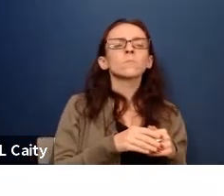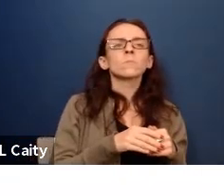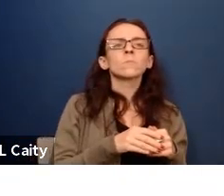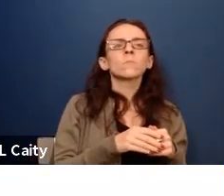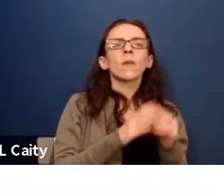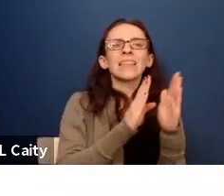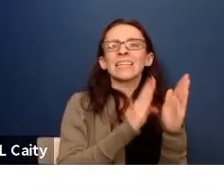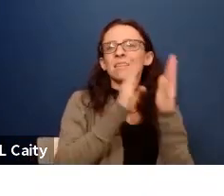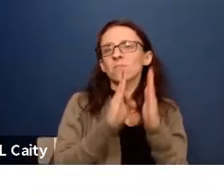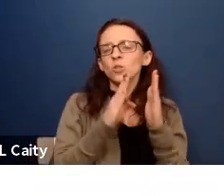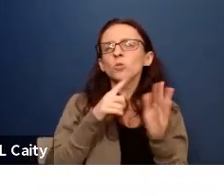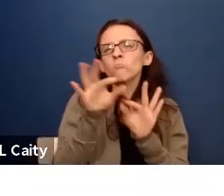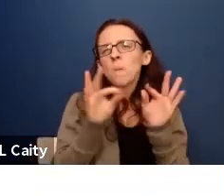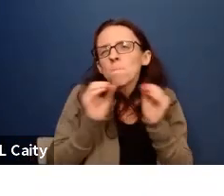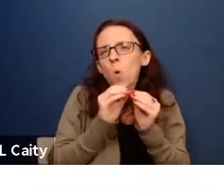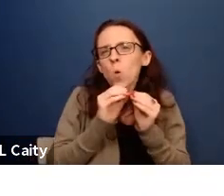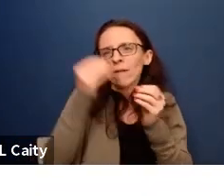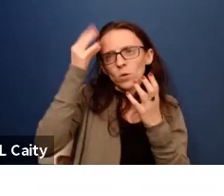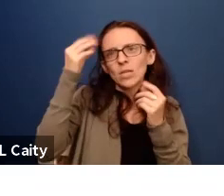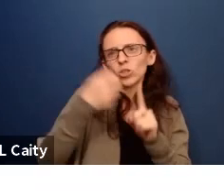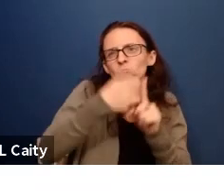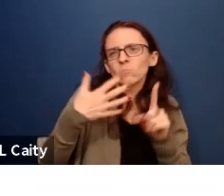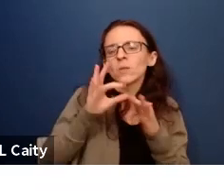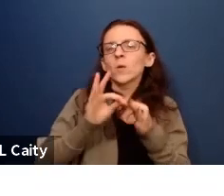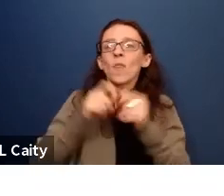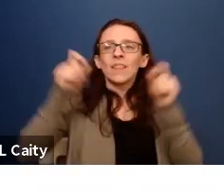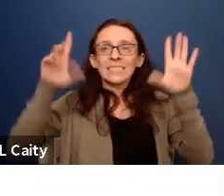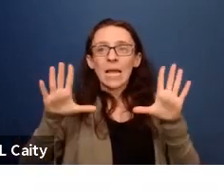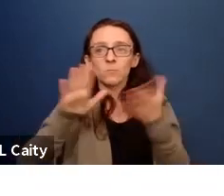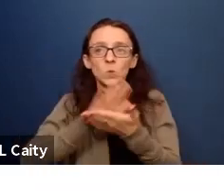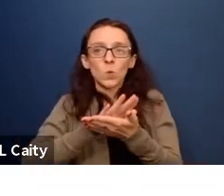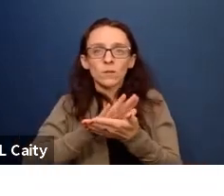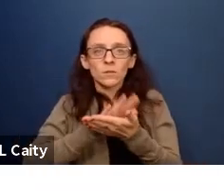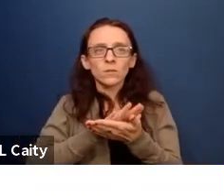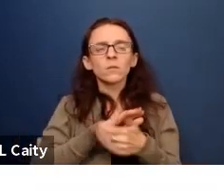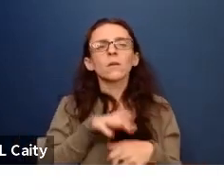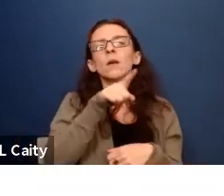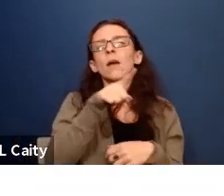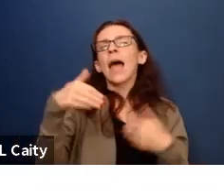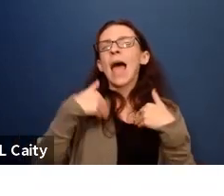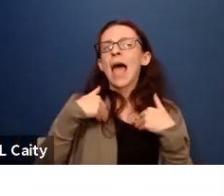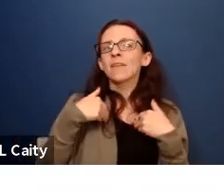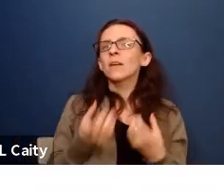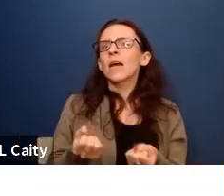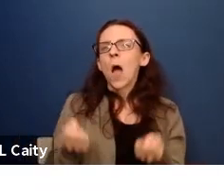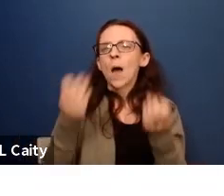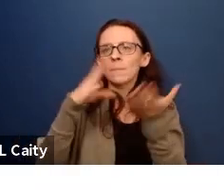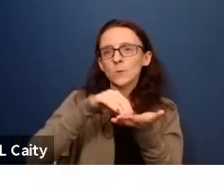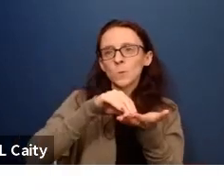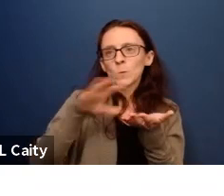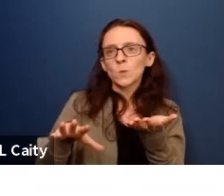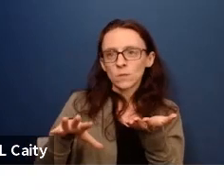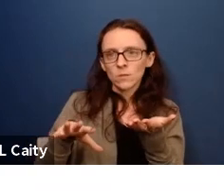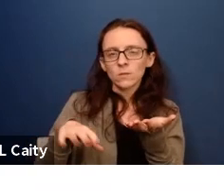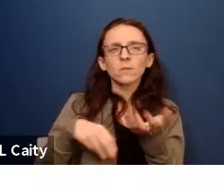of perspective related to exam schools, have included the number of students